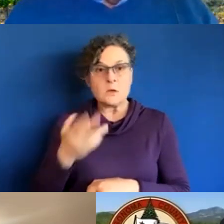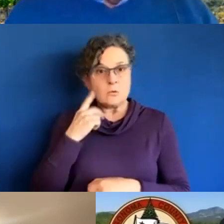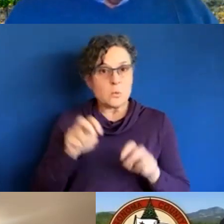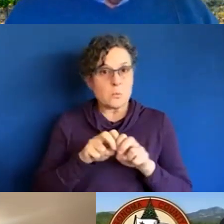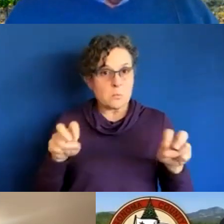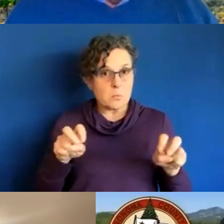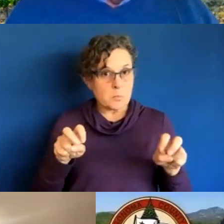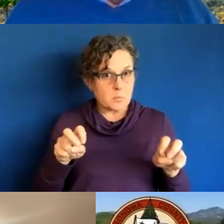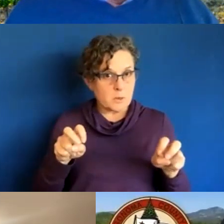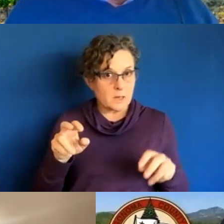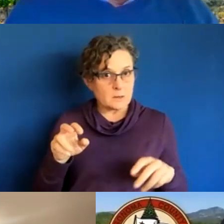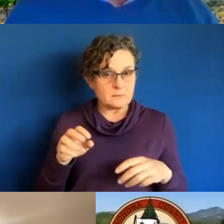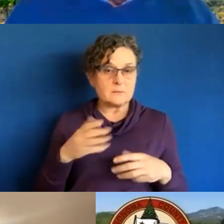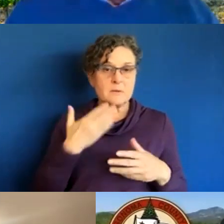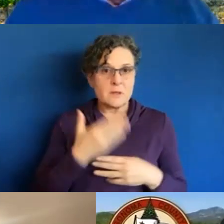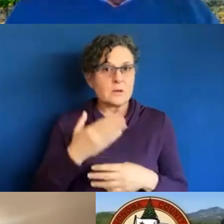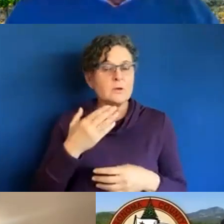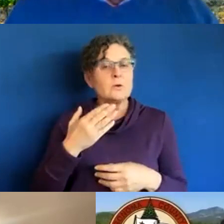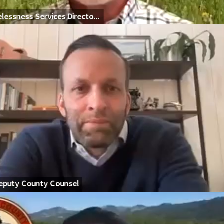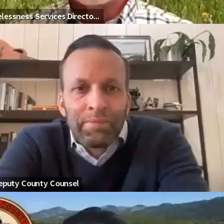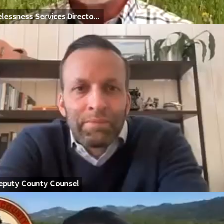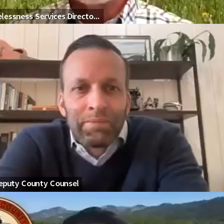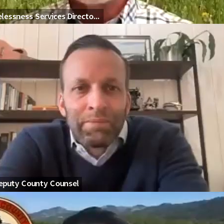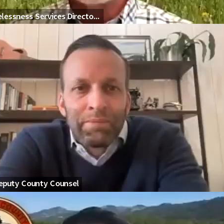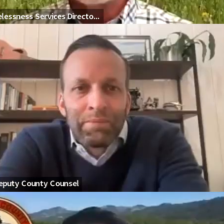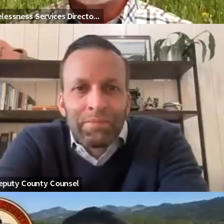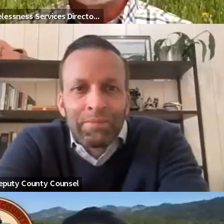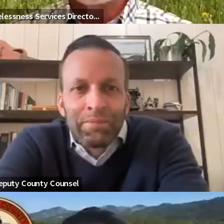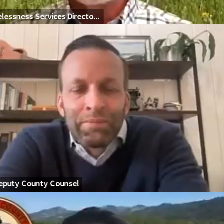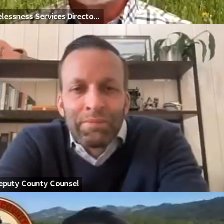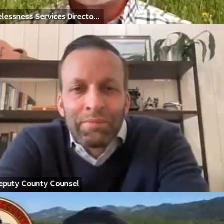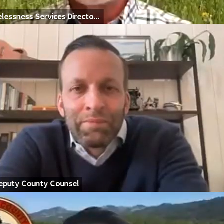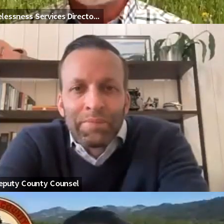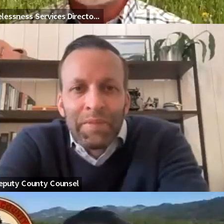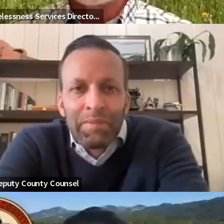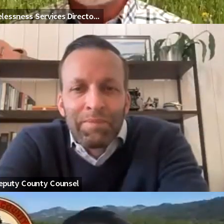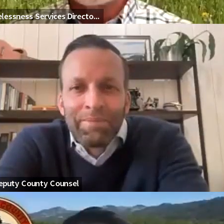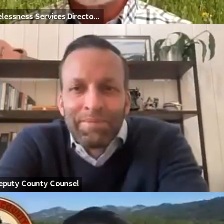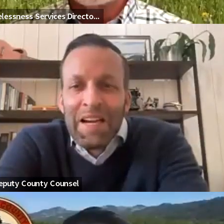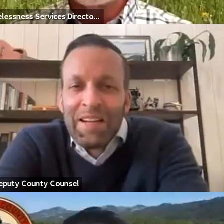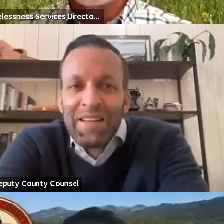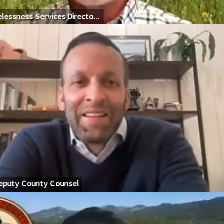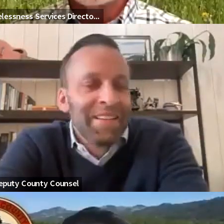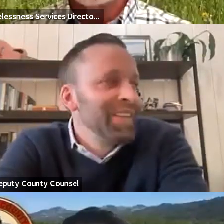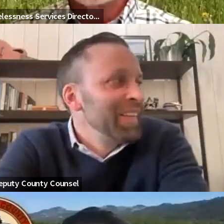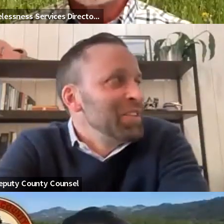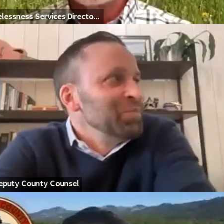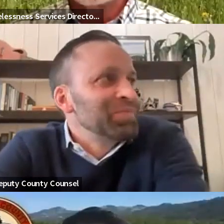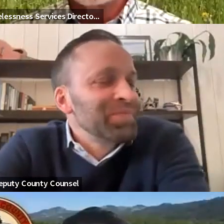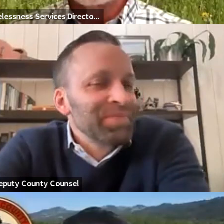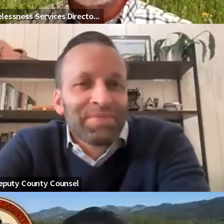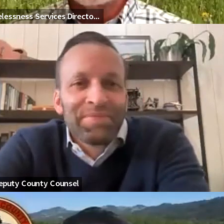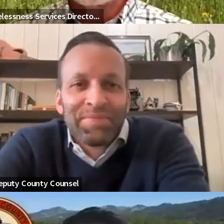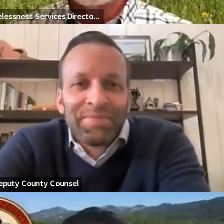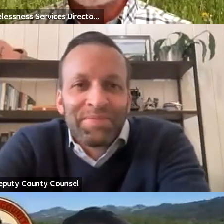who's been part of this today. I appreciate you coming on short notice on a Friday afternoon. I want to acknowledge